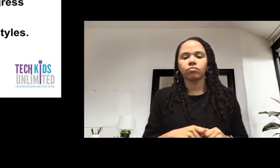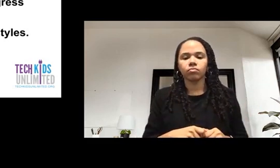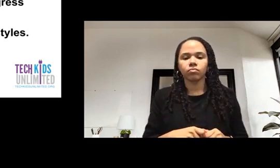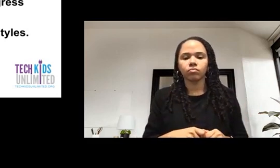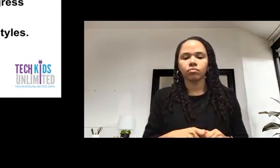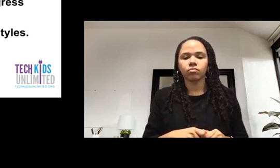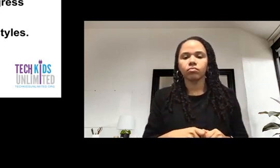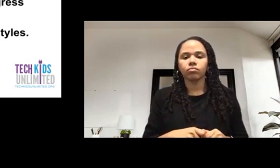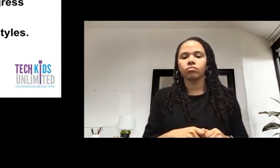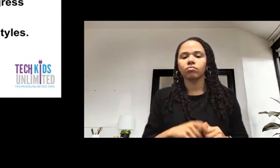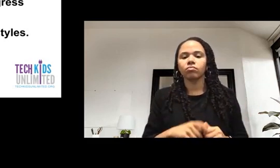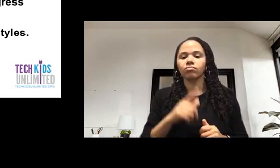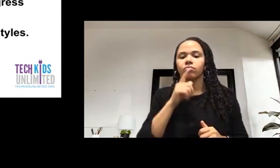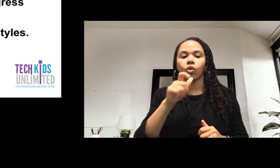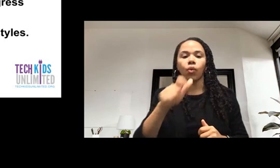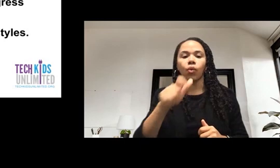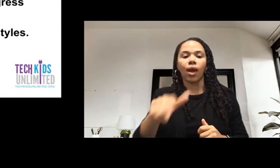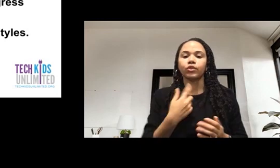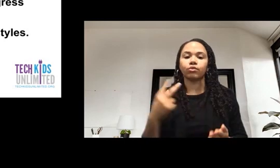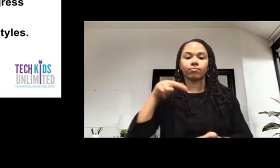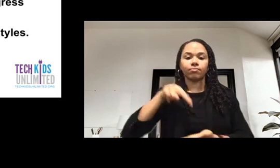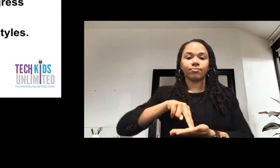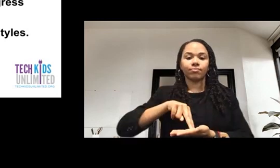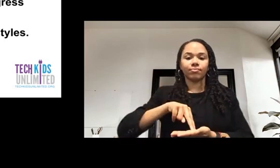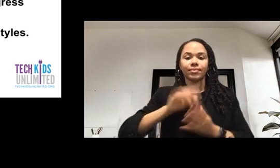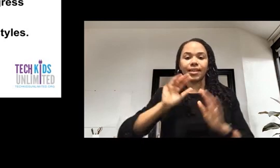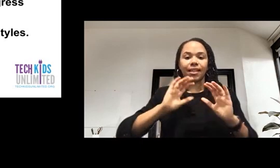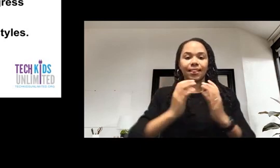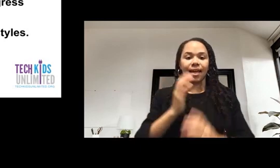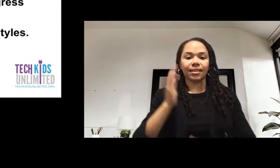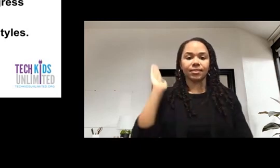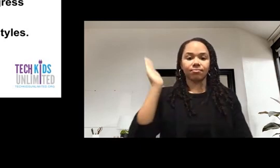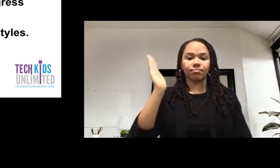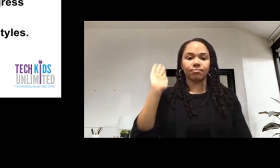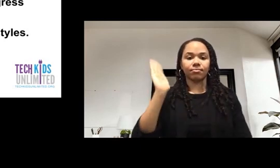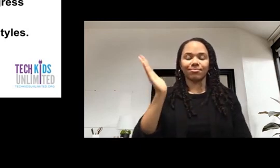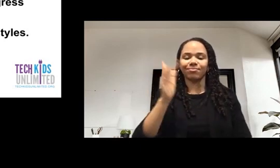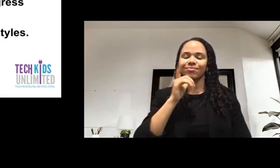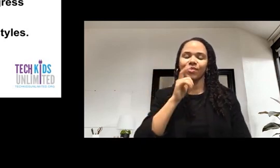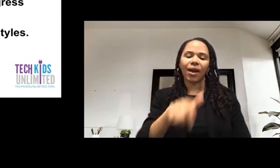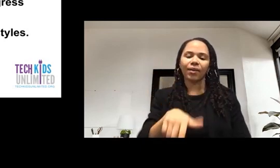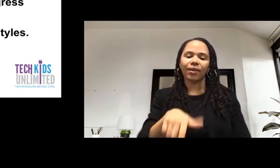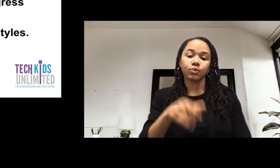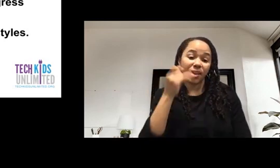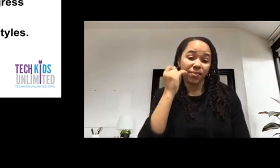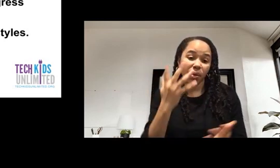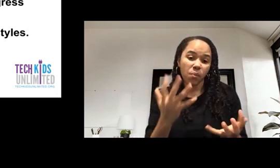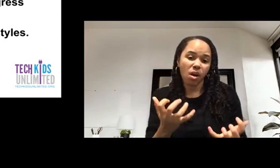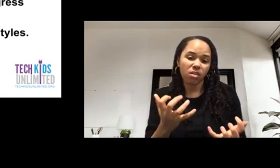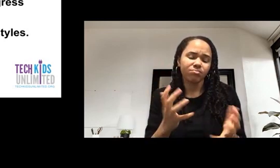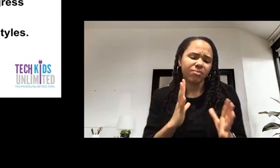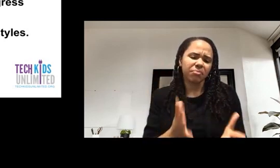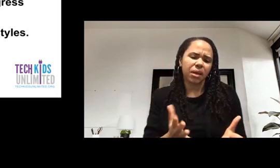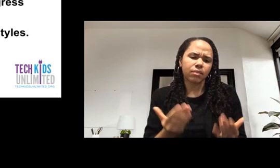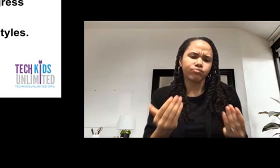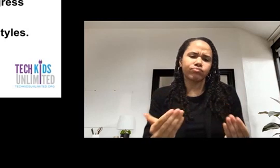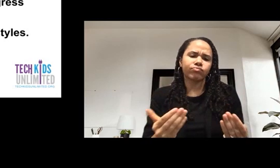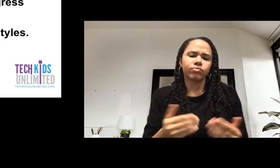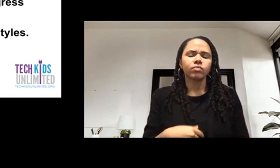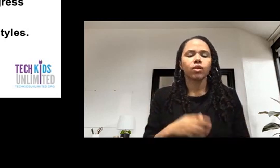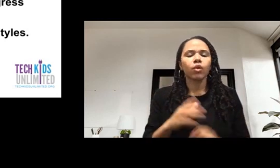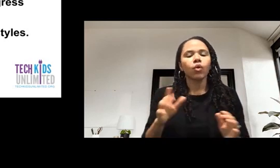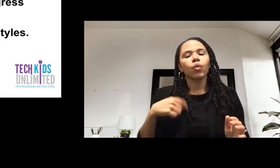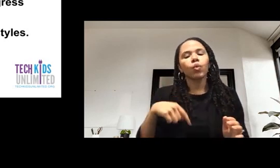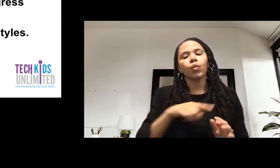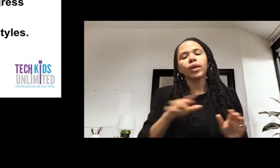they don't have to get up in front of the class and talk about their project, only if they want to. We do a little pushing with our